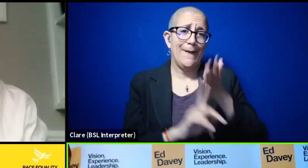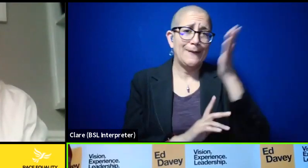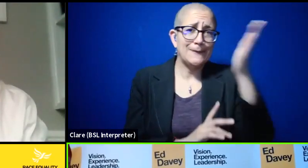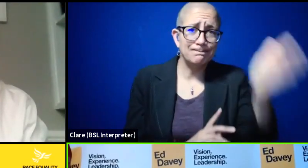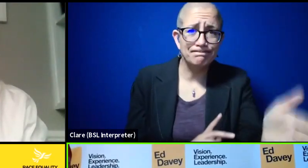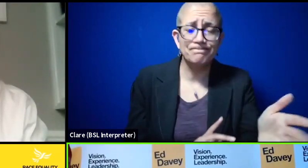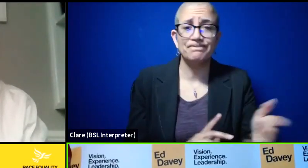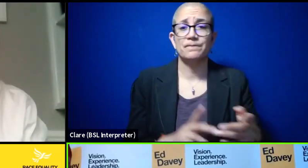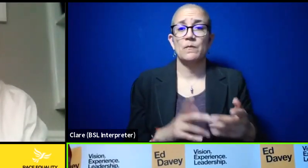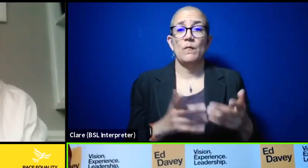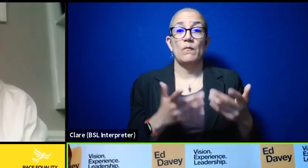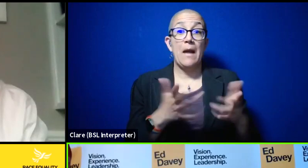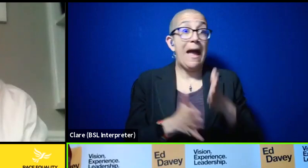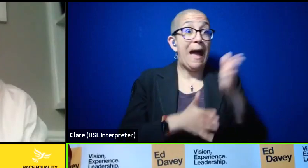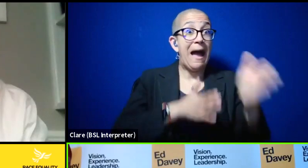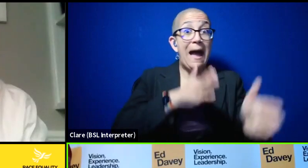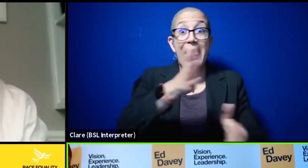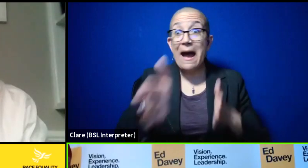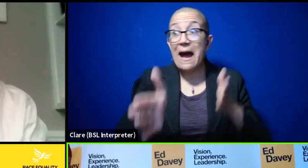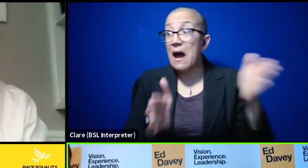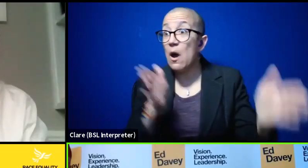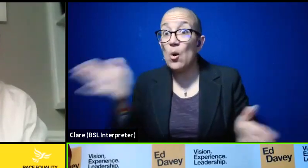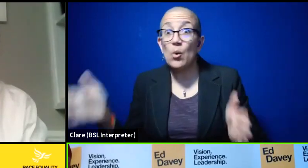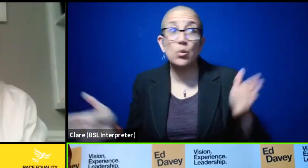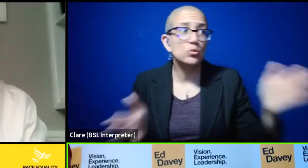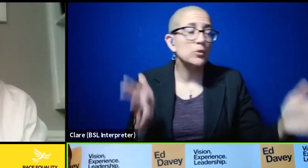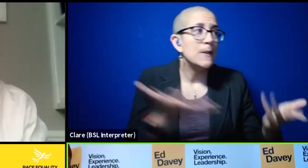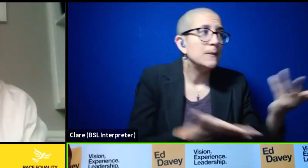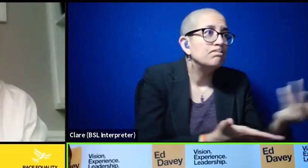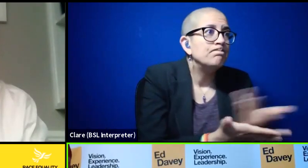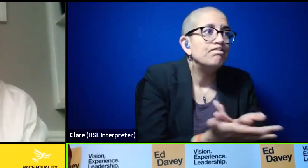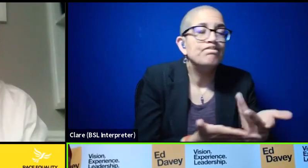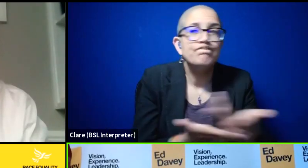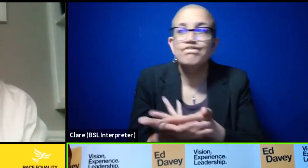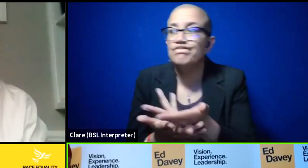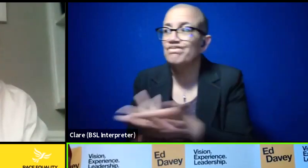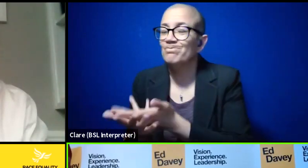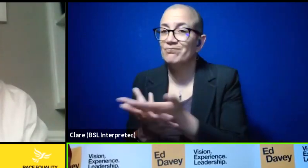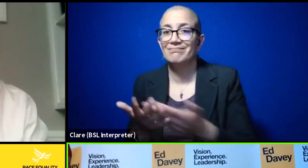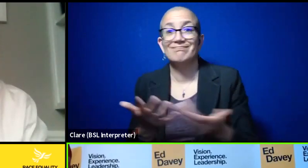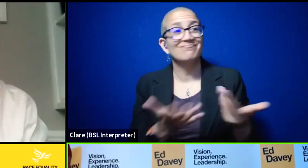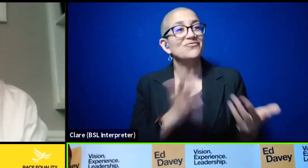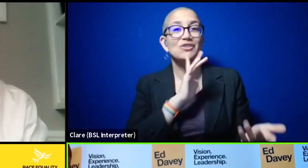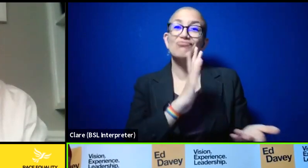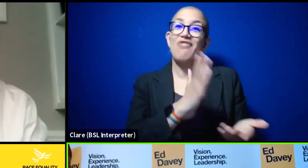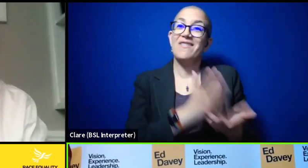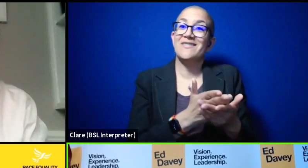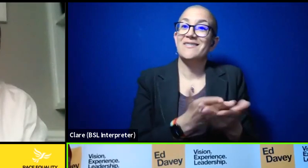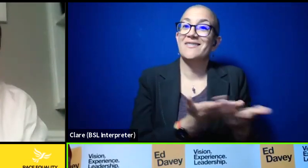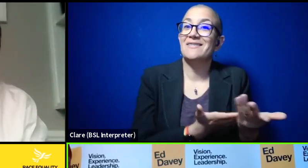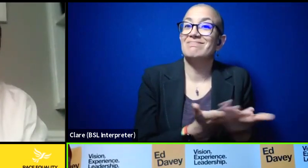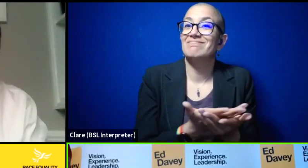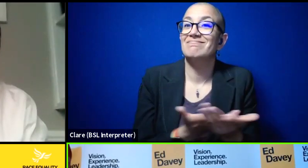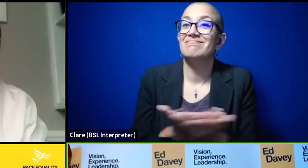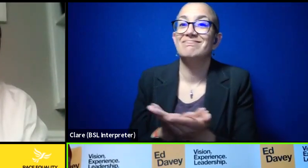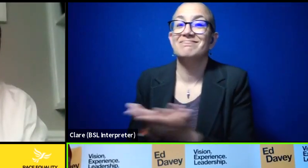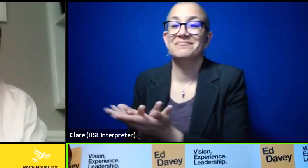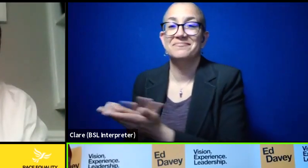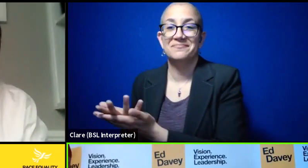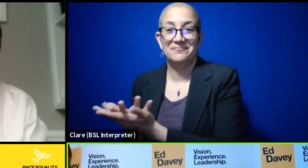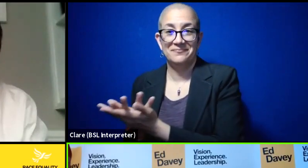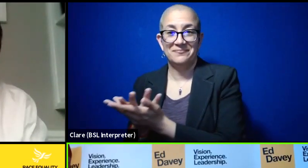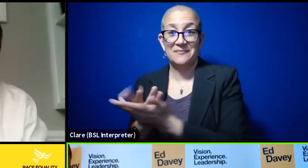by going out to them and reaching out to them, I've got their trust. And as a result, lots of people